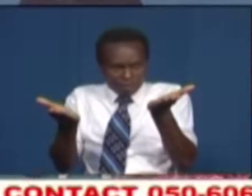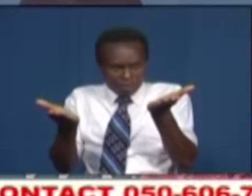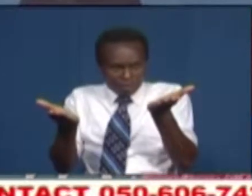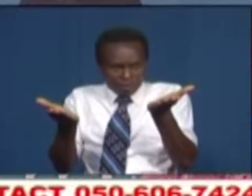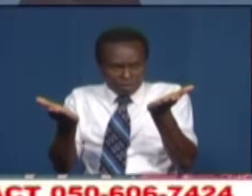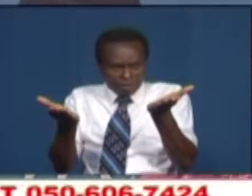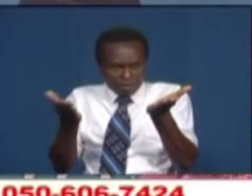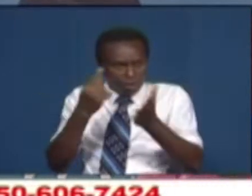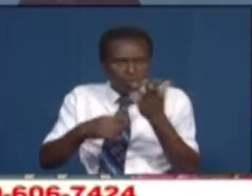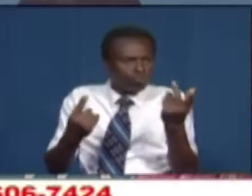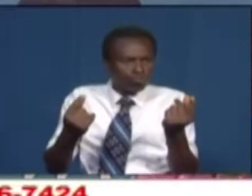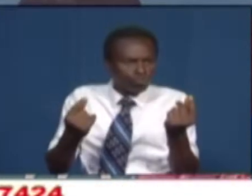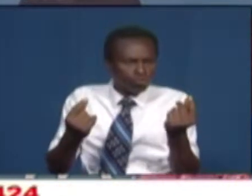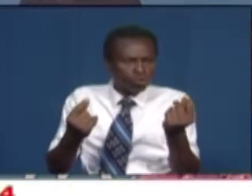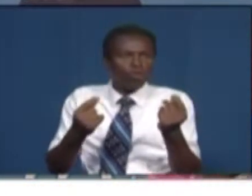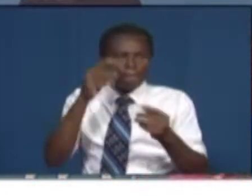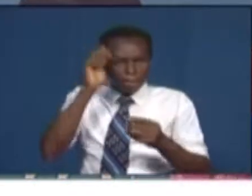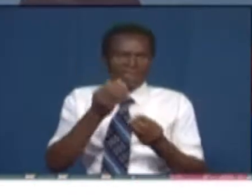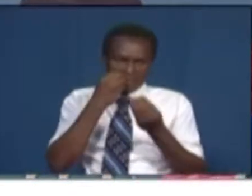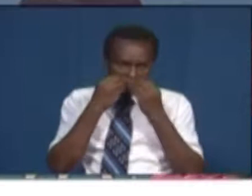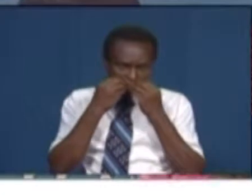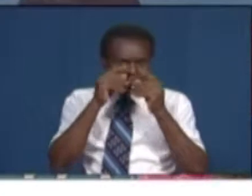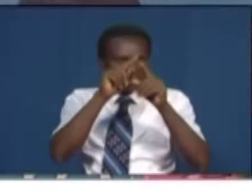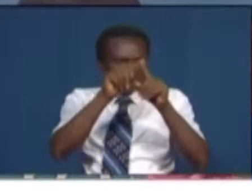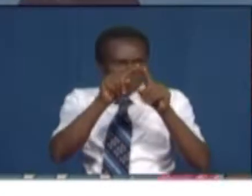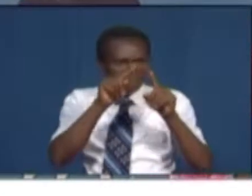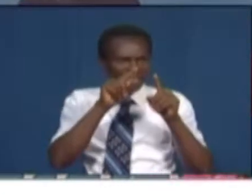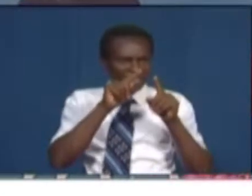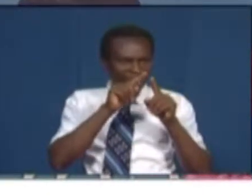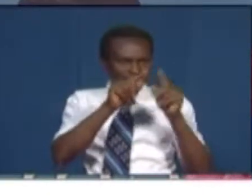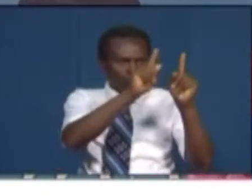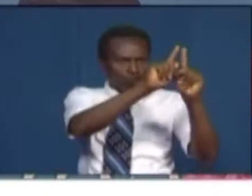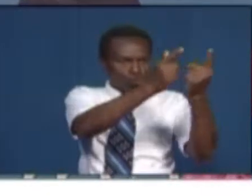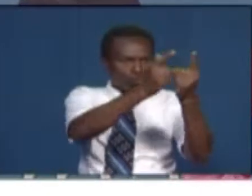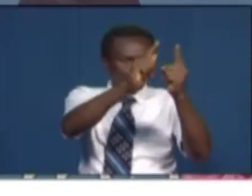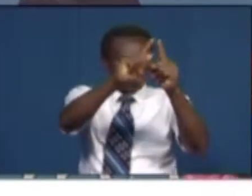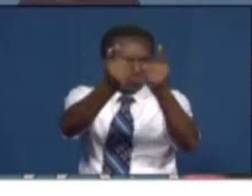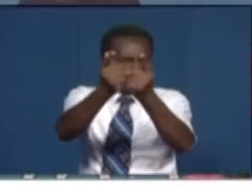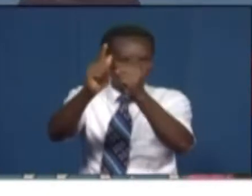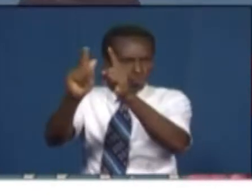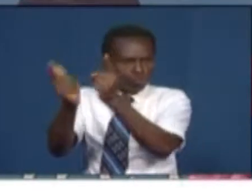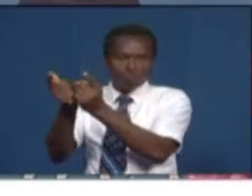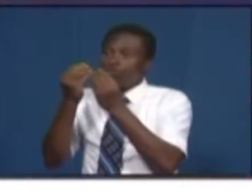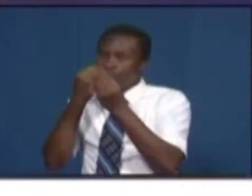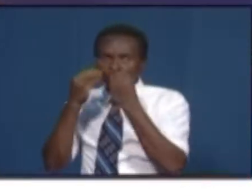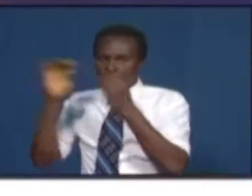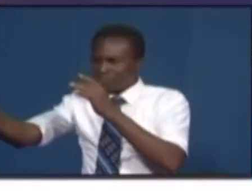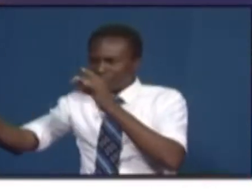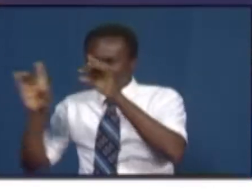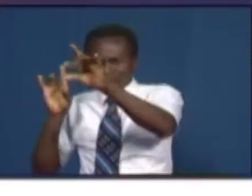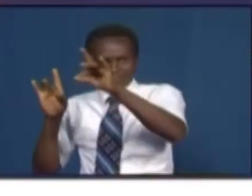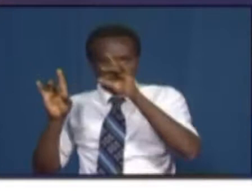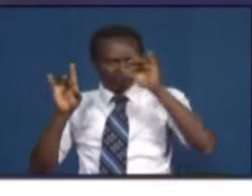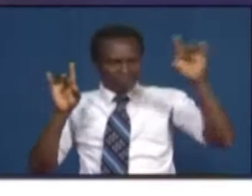from various foods to be able to get nutrients, being it micronutrients, mm-hmm. macronutrients. The macronutrients are